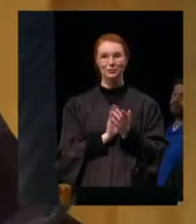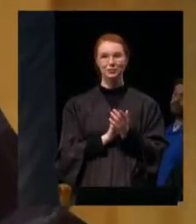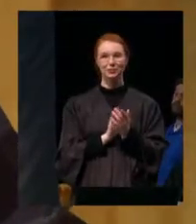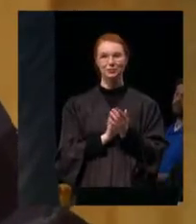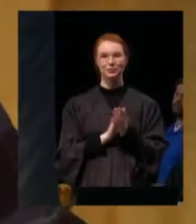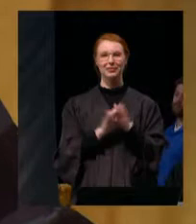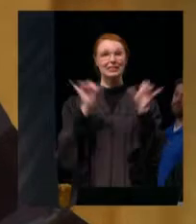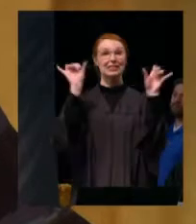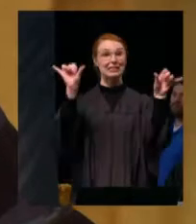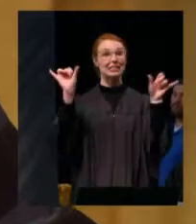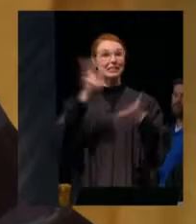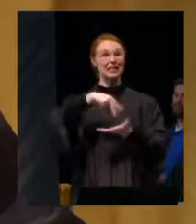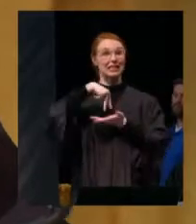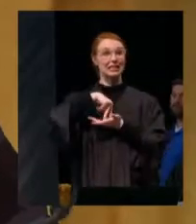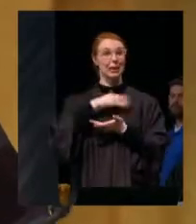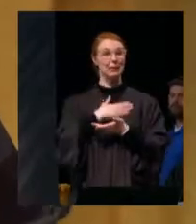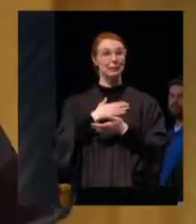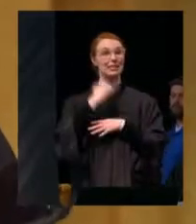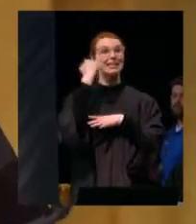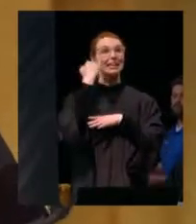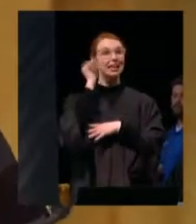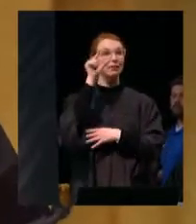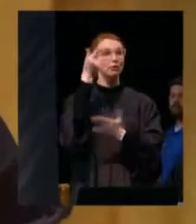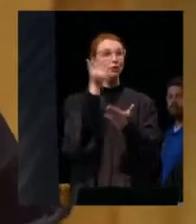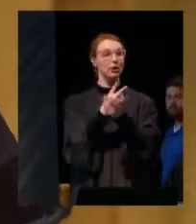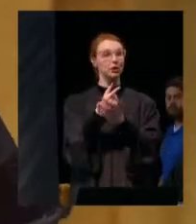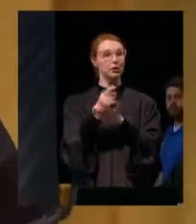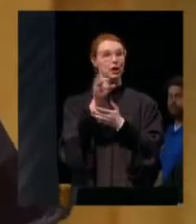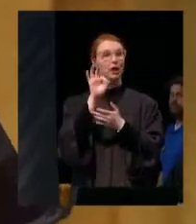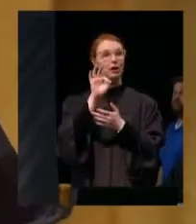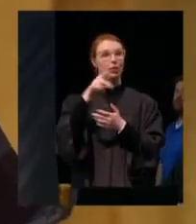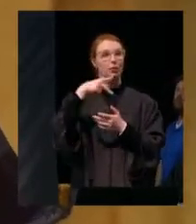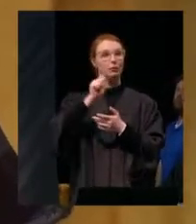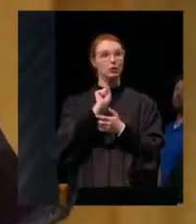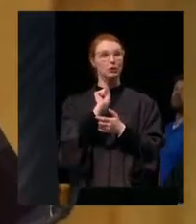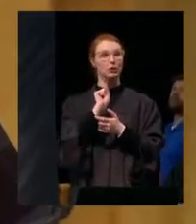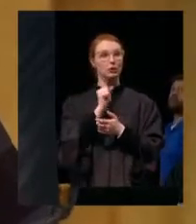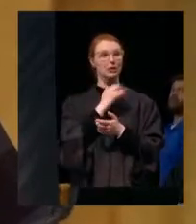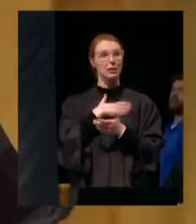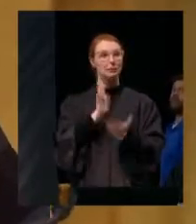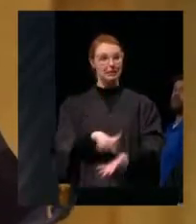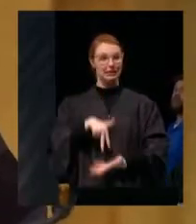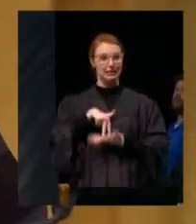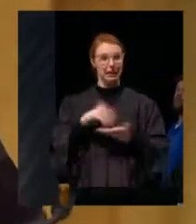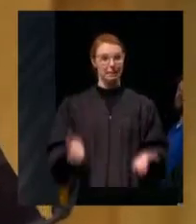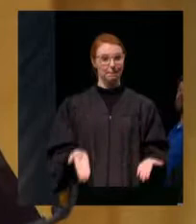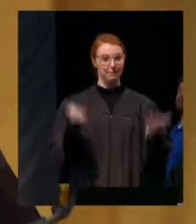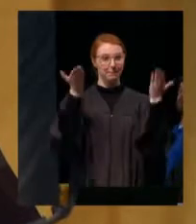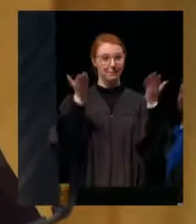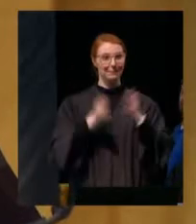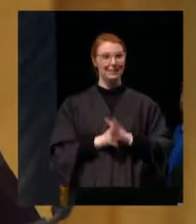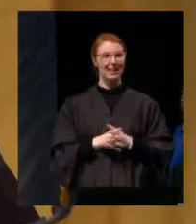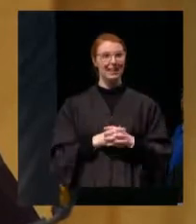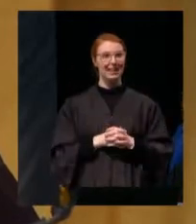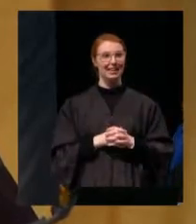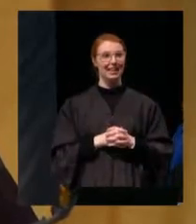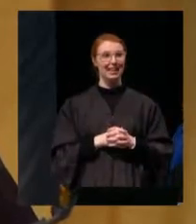Please remain standing. If you are a graduate of Fargo Public Schools, please stand up.